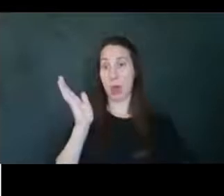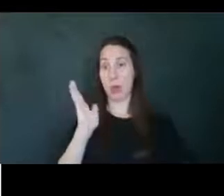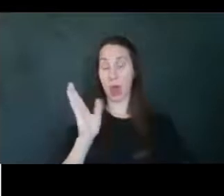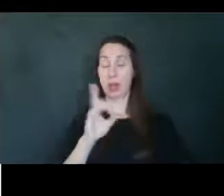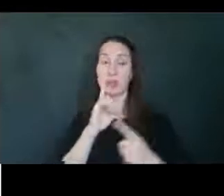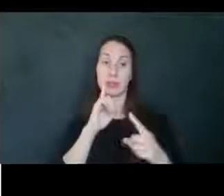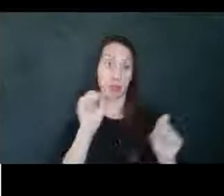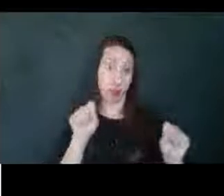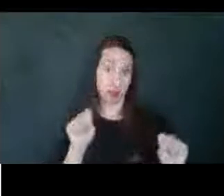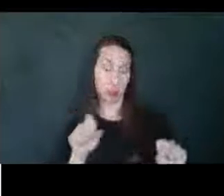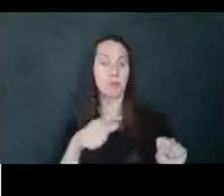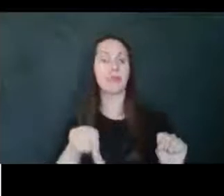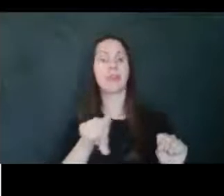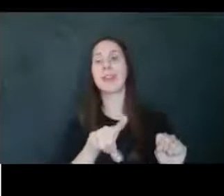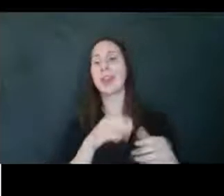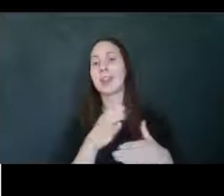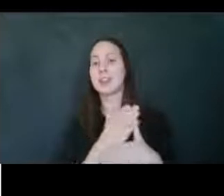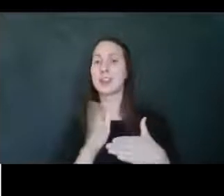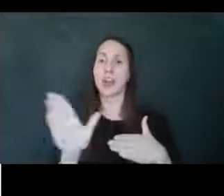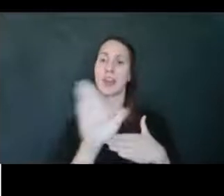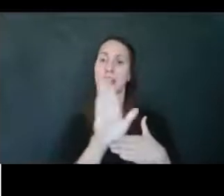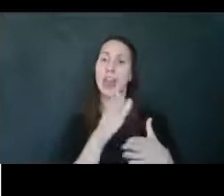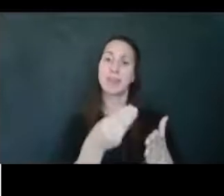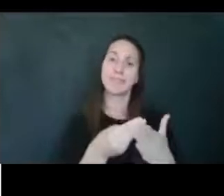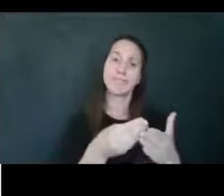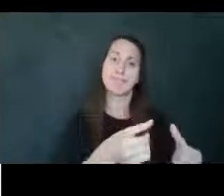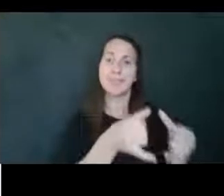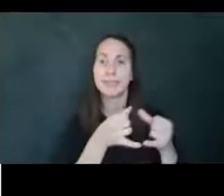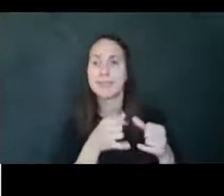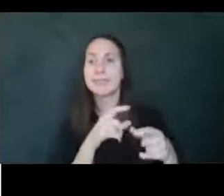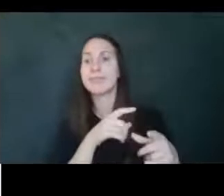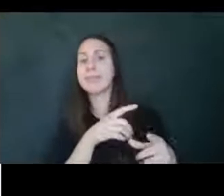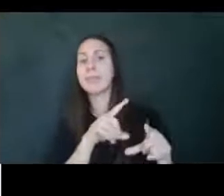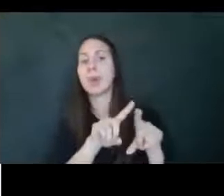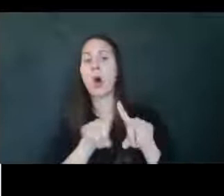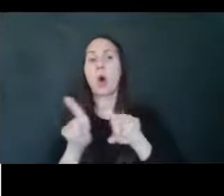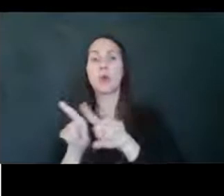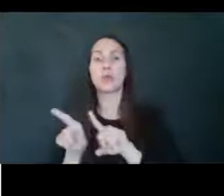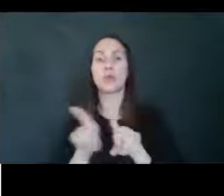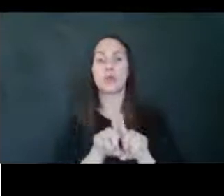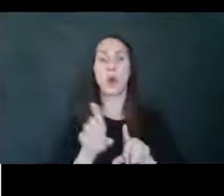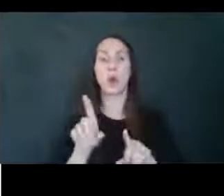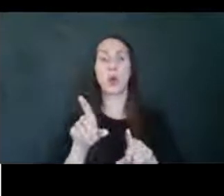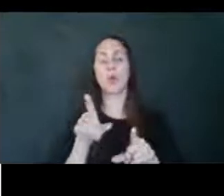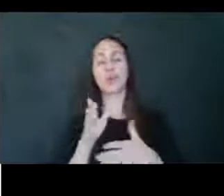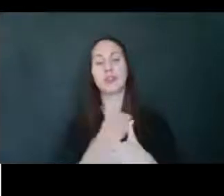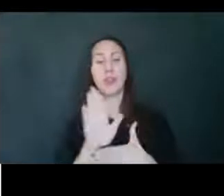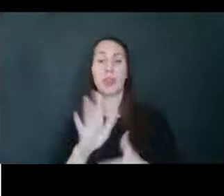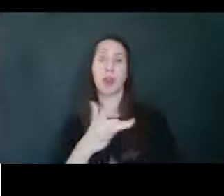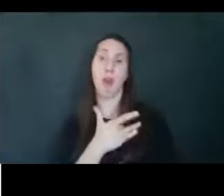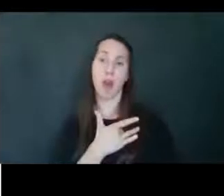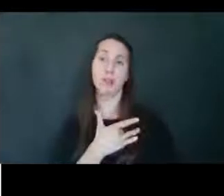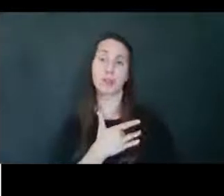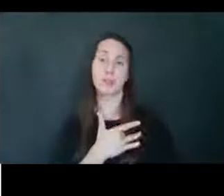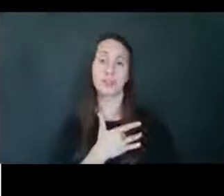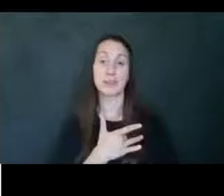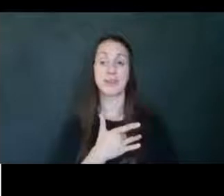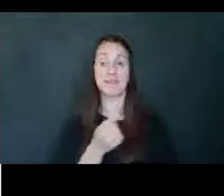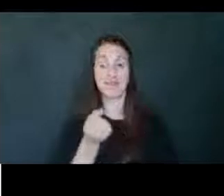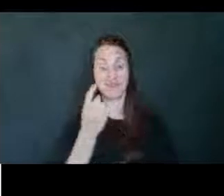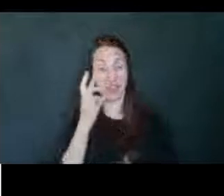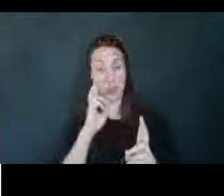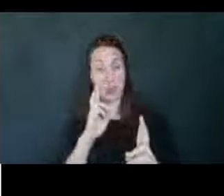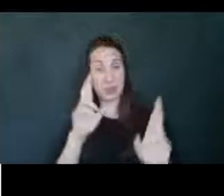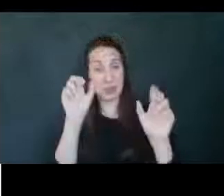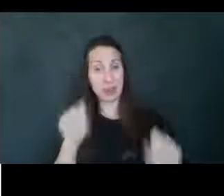yet additionally their hearts and their deep passion for our work. Although Respectability is the lead host for